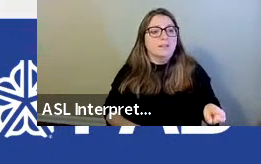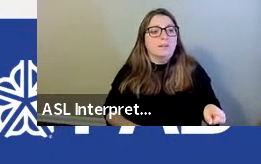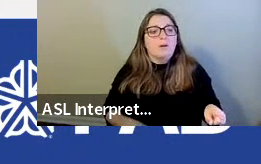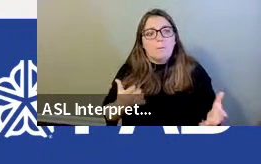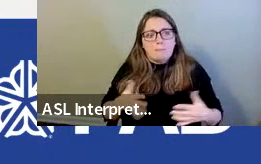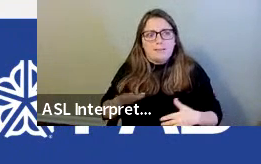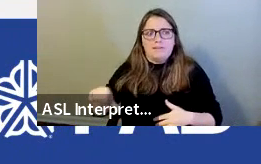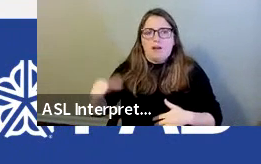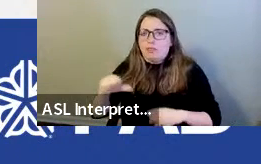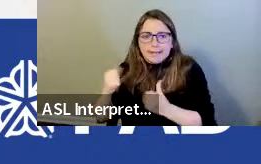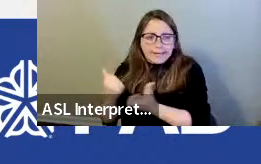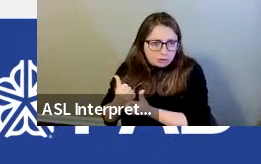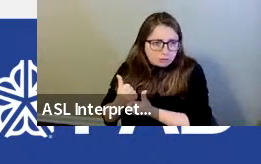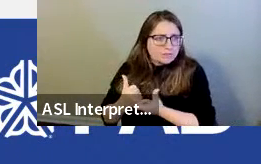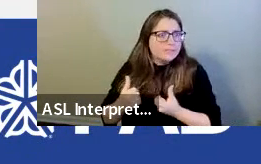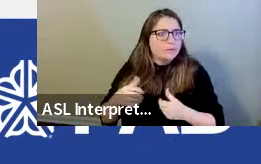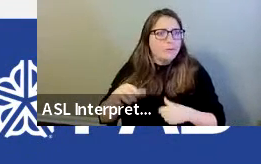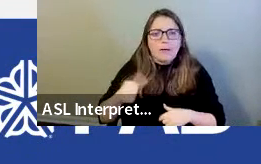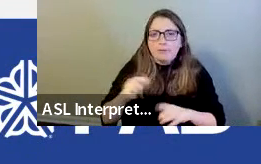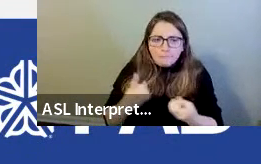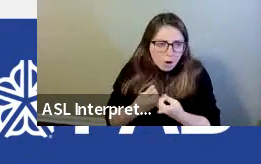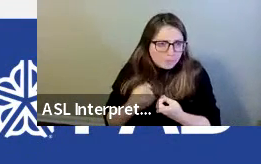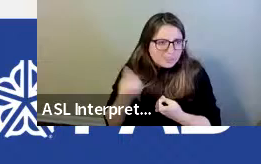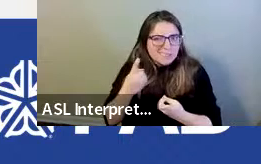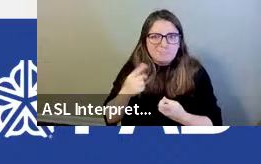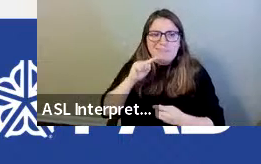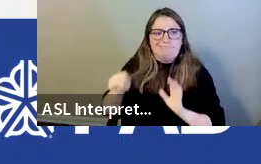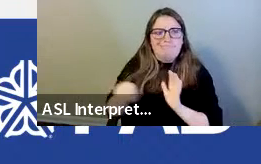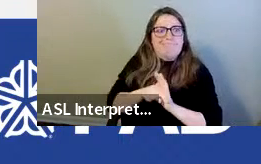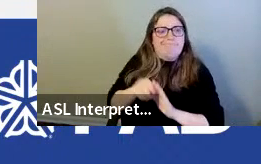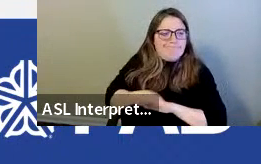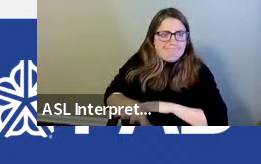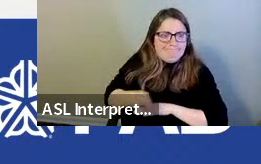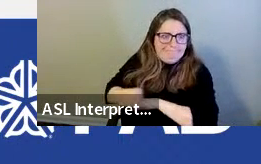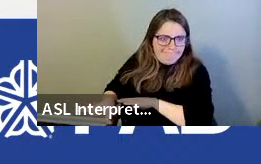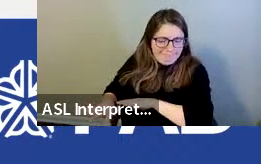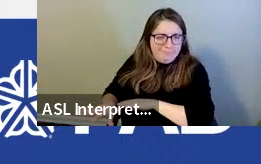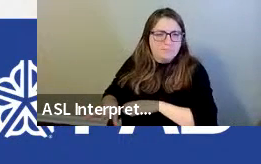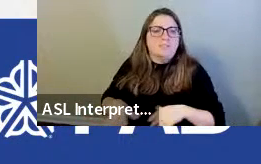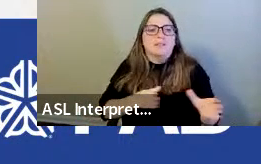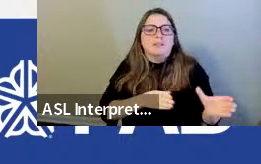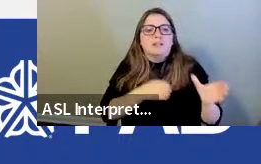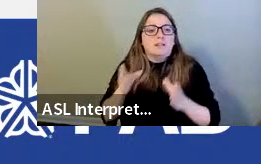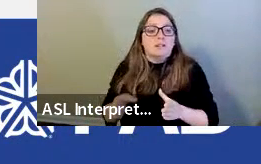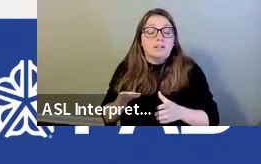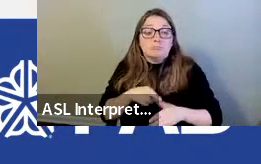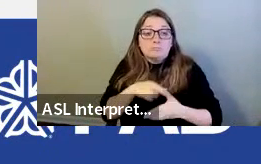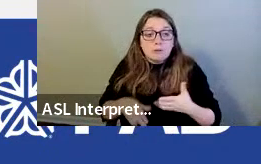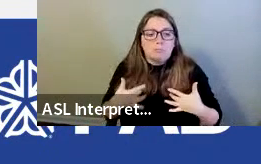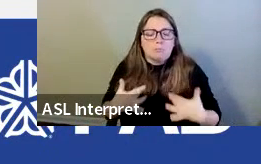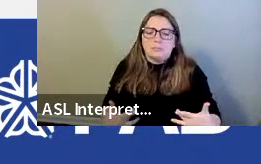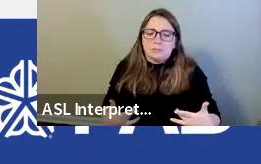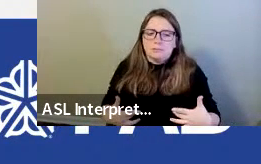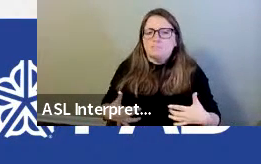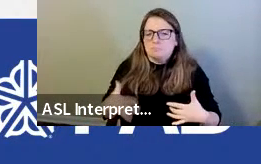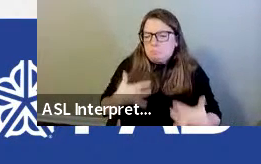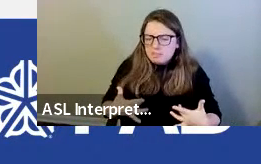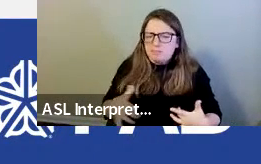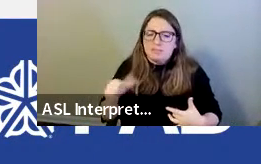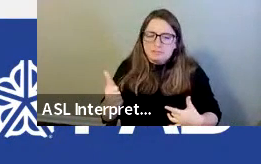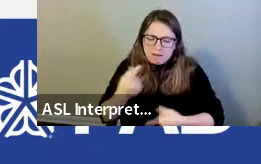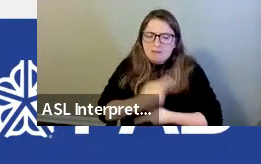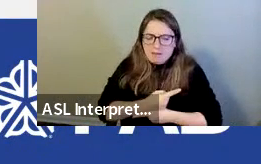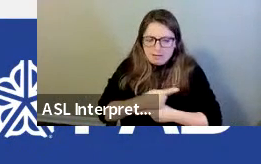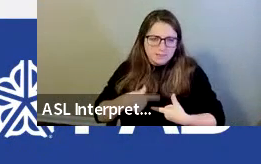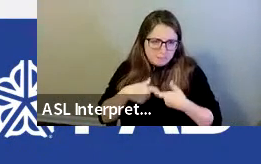agencies, resulting in a presumptive 10-day suspension. Some examples for this are Rule 2.2,